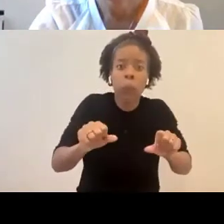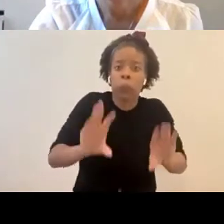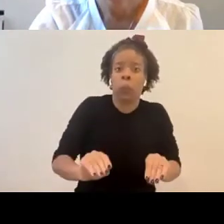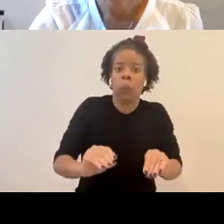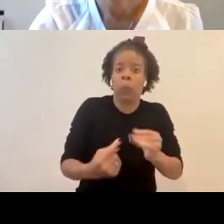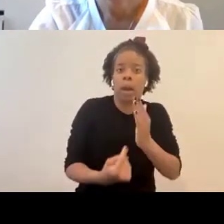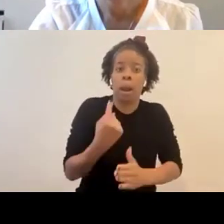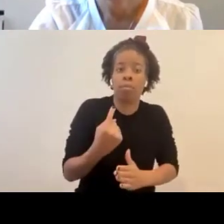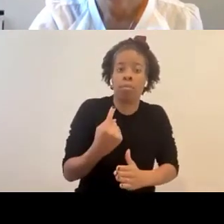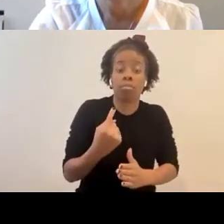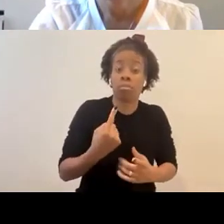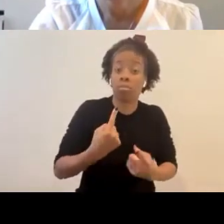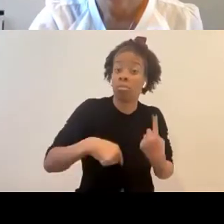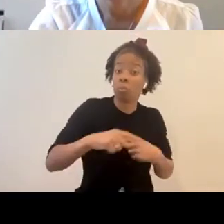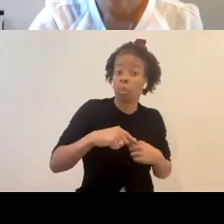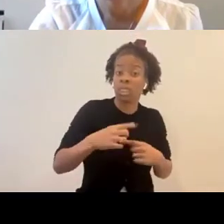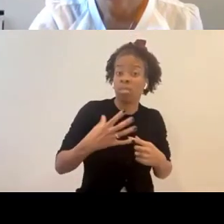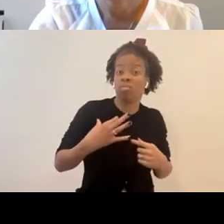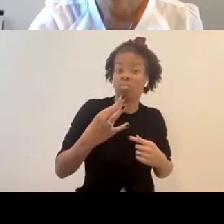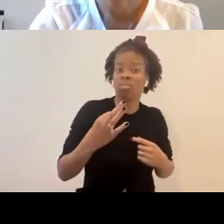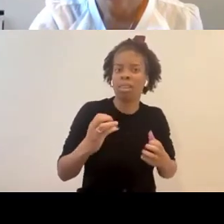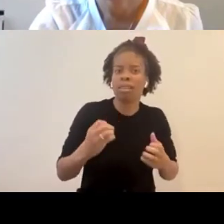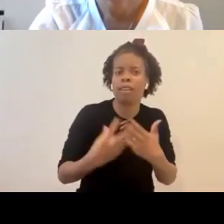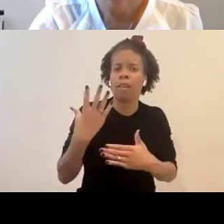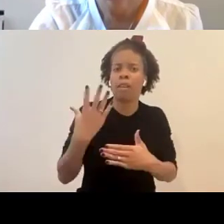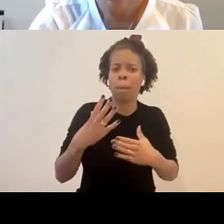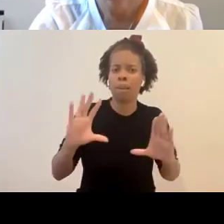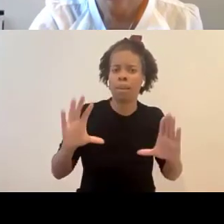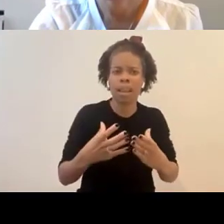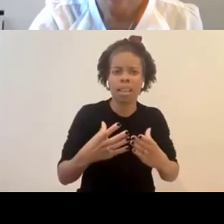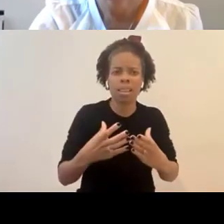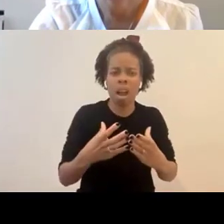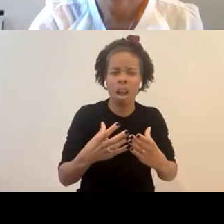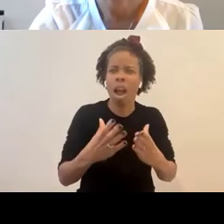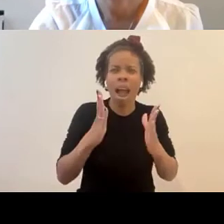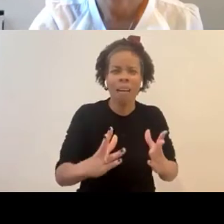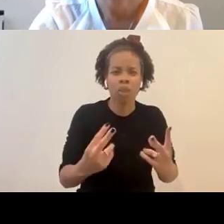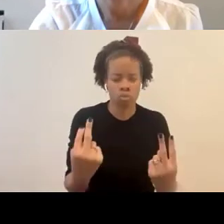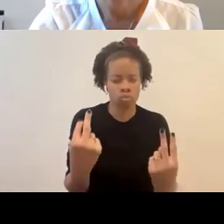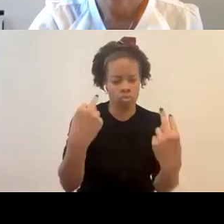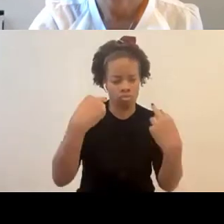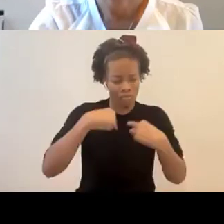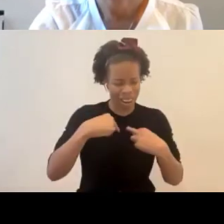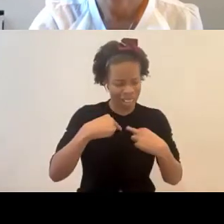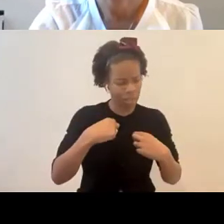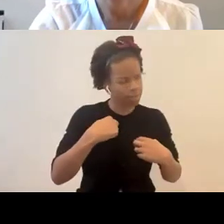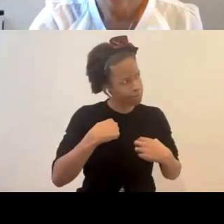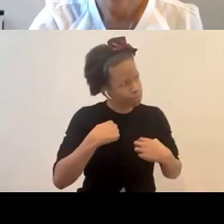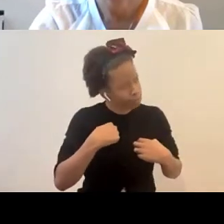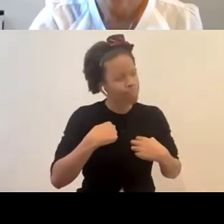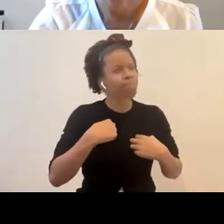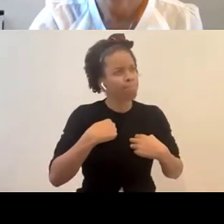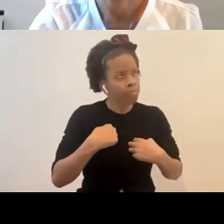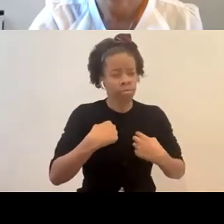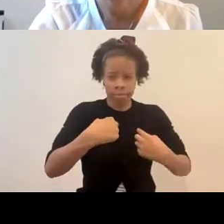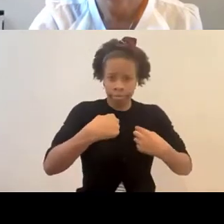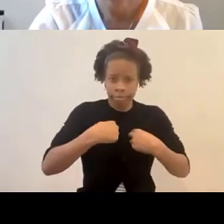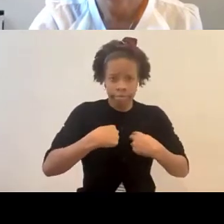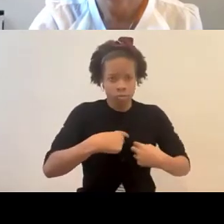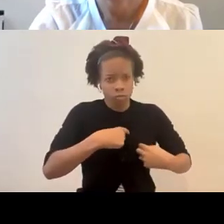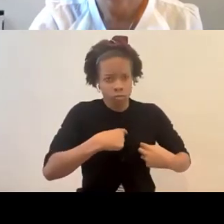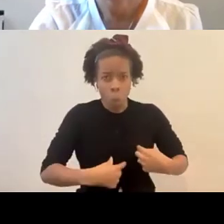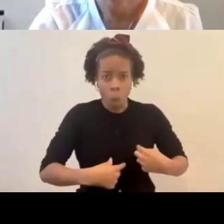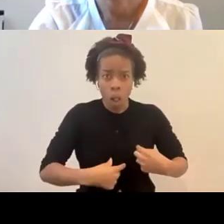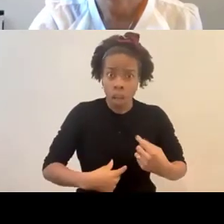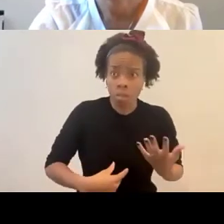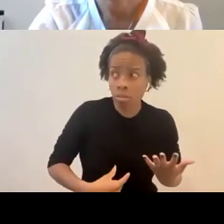sector, we need to take a hard look in the mirror and continuously take a hard look in the mirror to understand if our storytelling